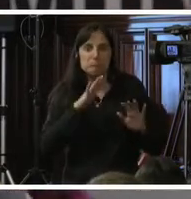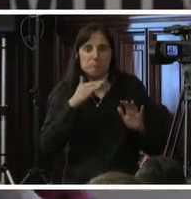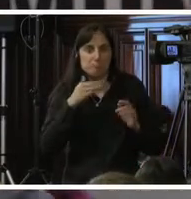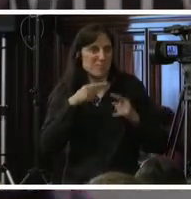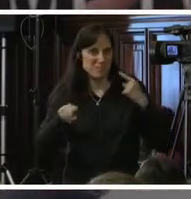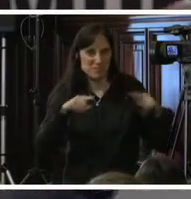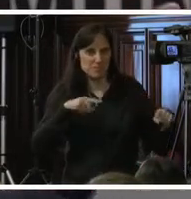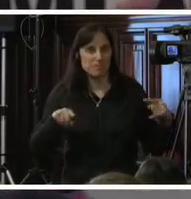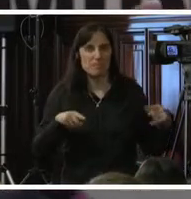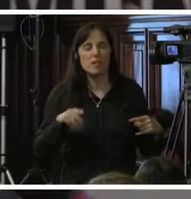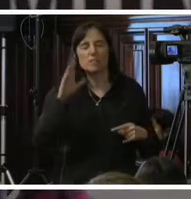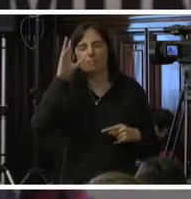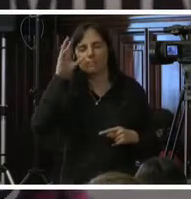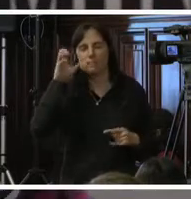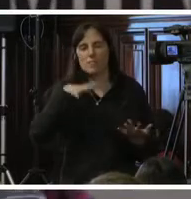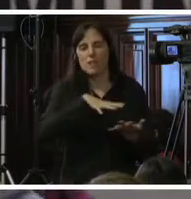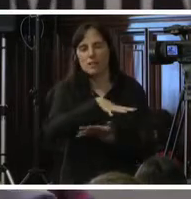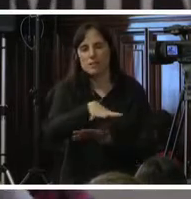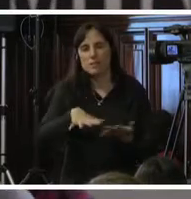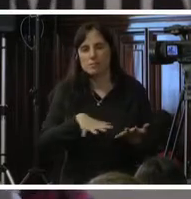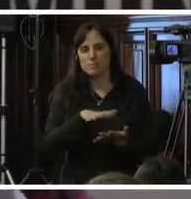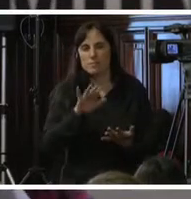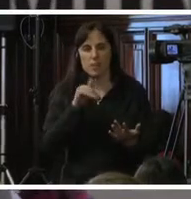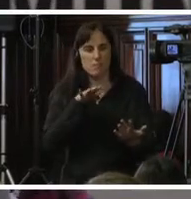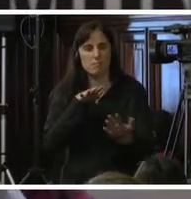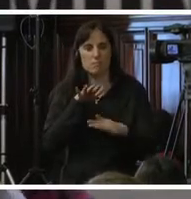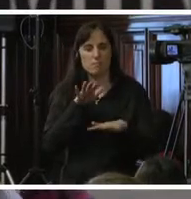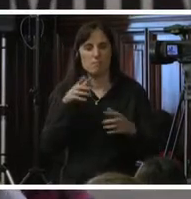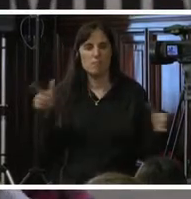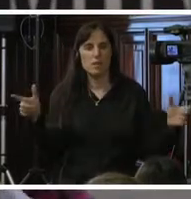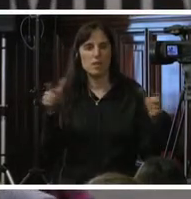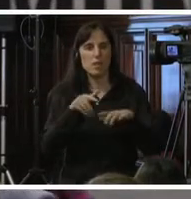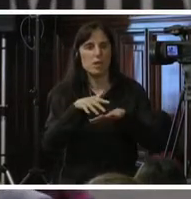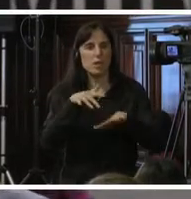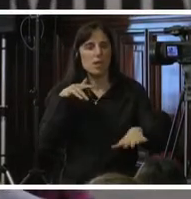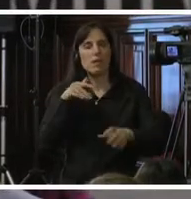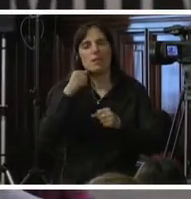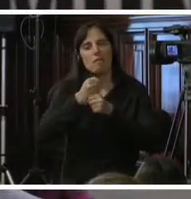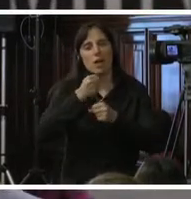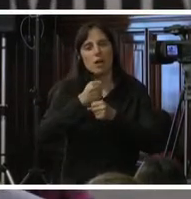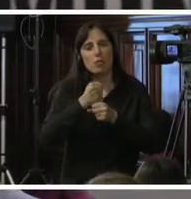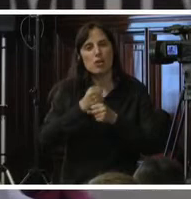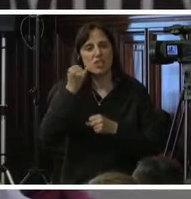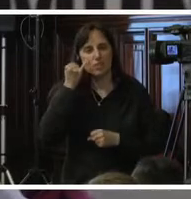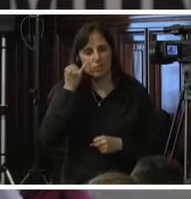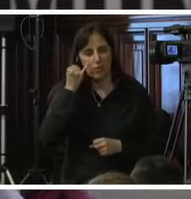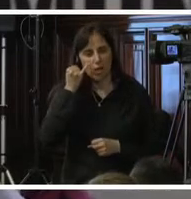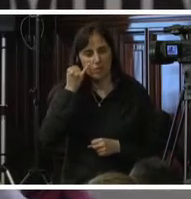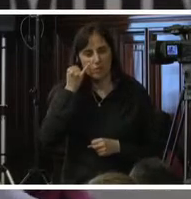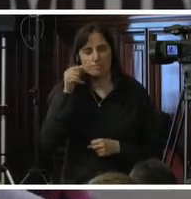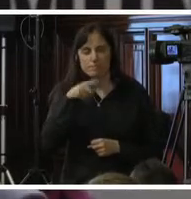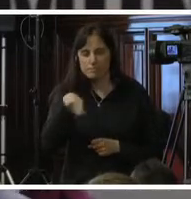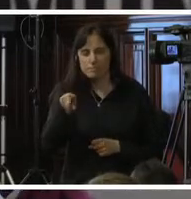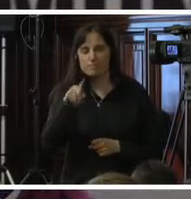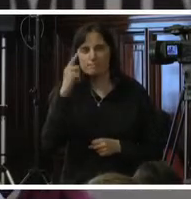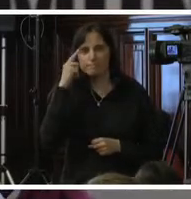hearing we had on sex workers, they stated, and when I thought about it, I thought this was